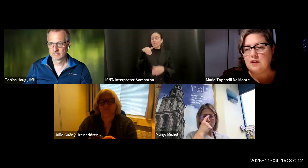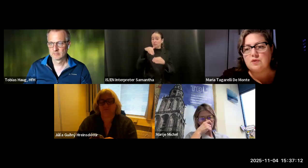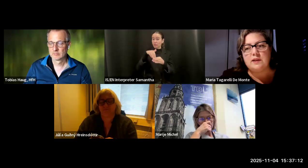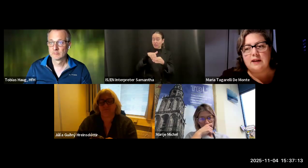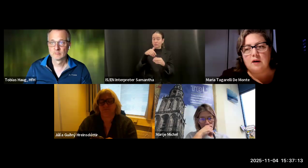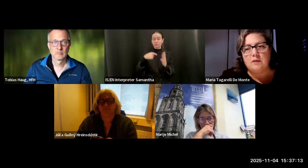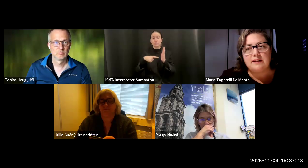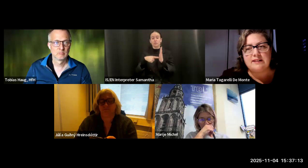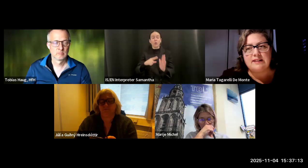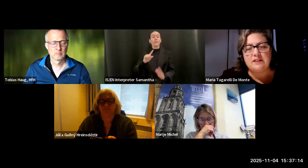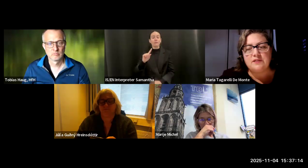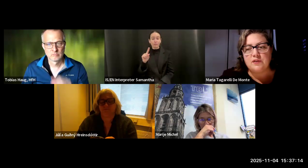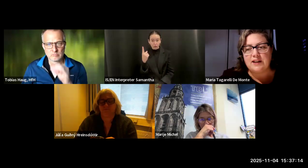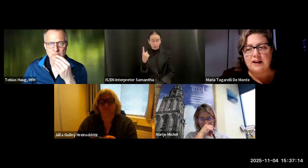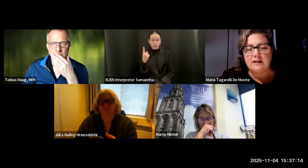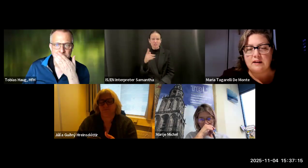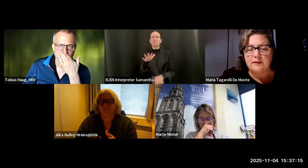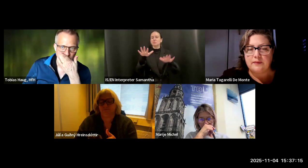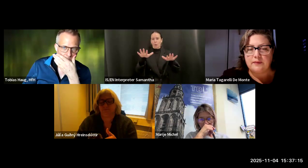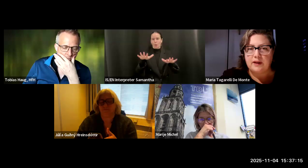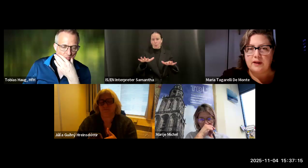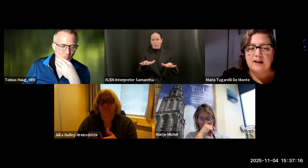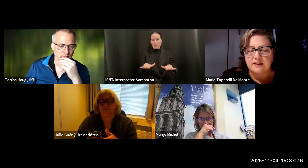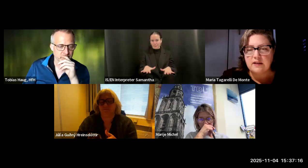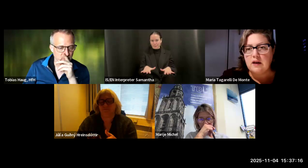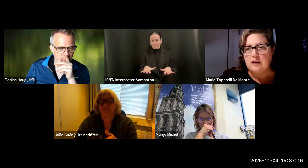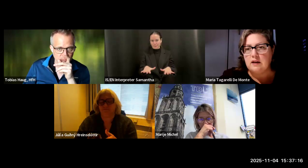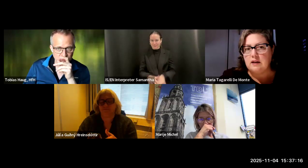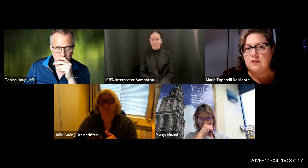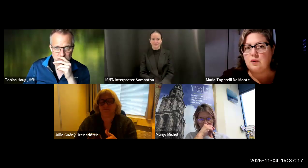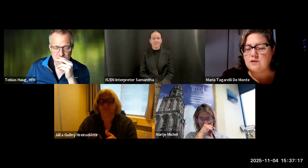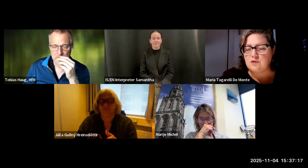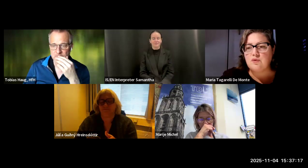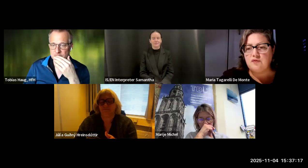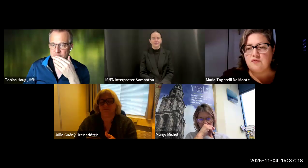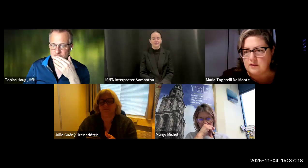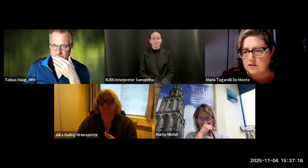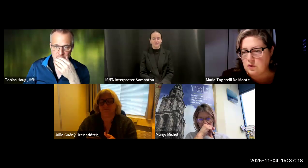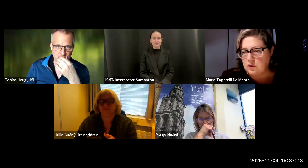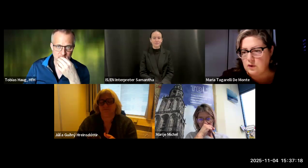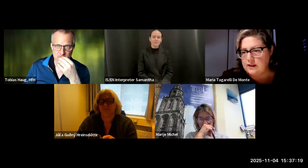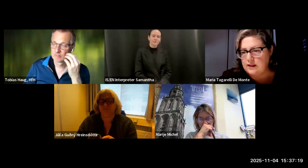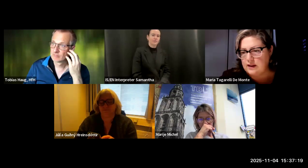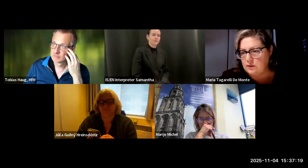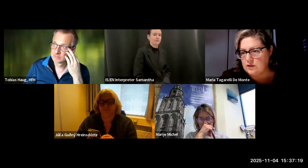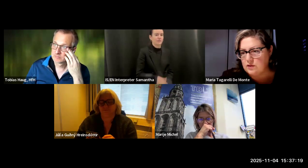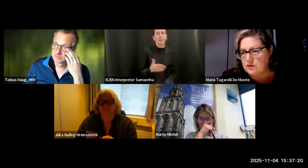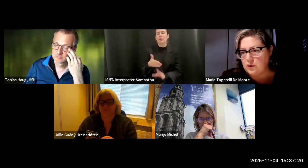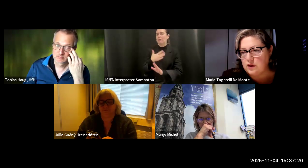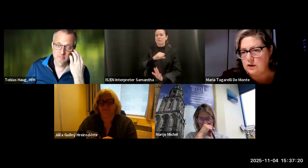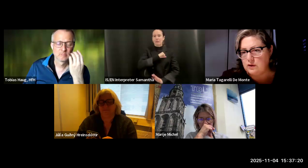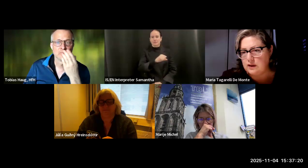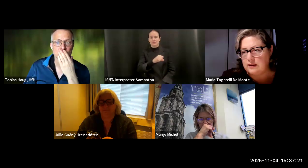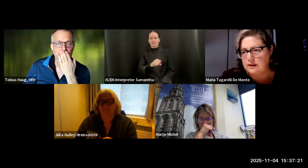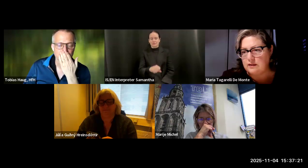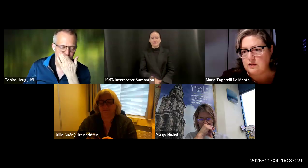step was to slow it down because at least for the analysis, it was too fast. So what I did, it was